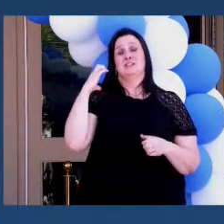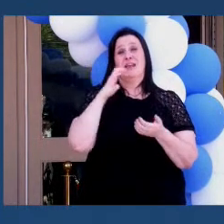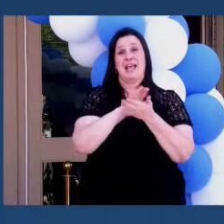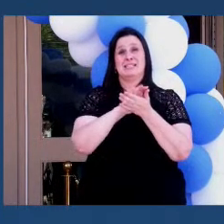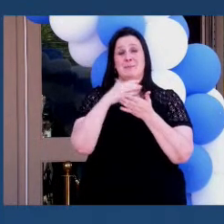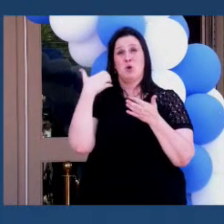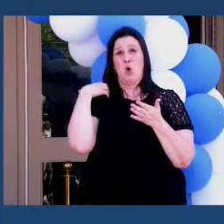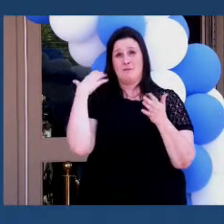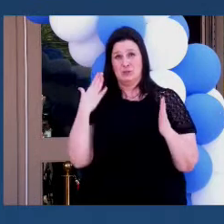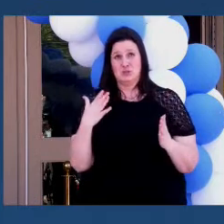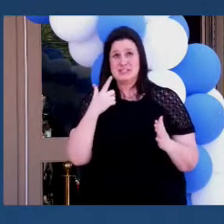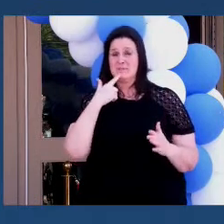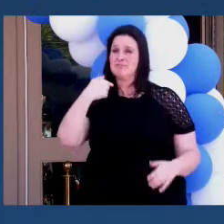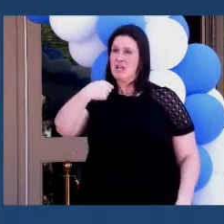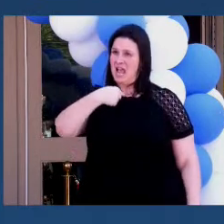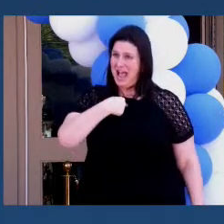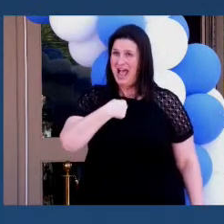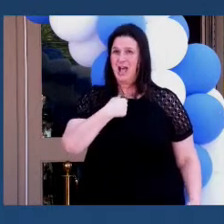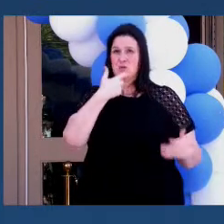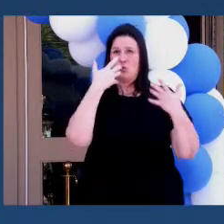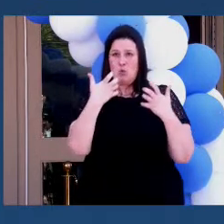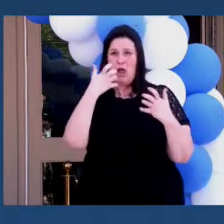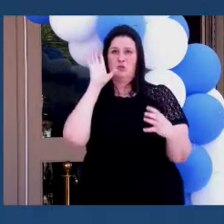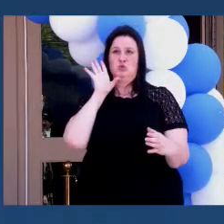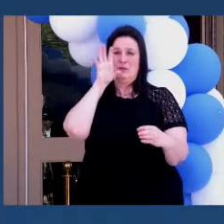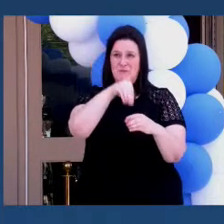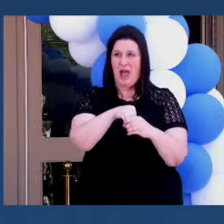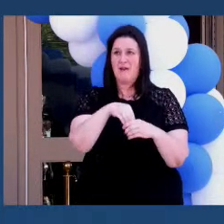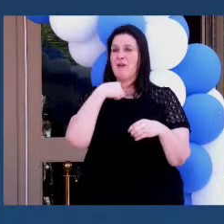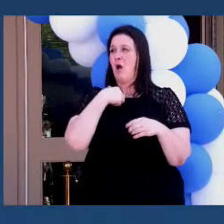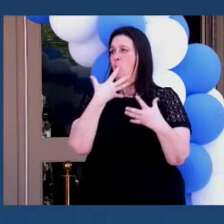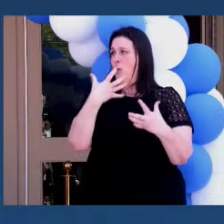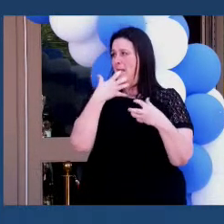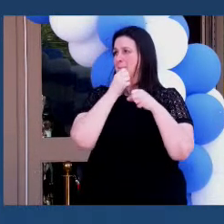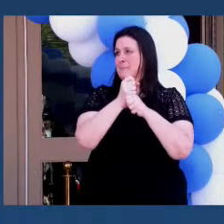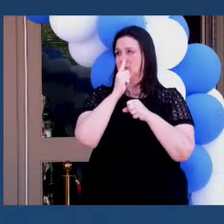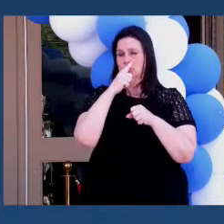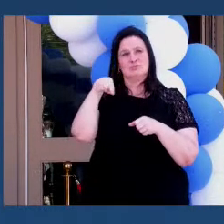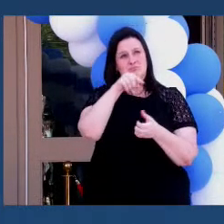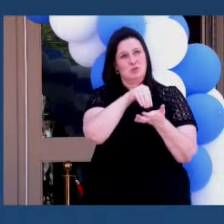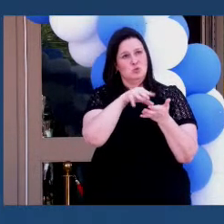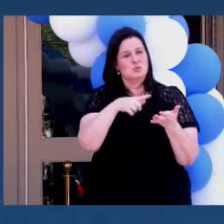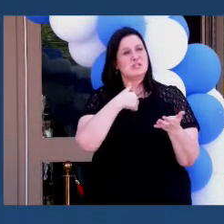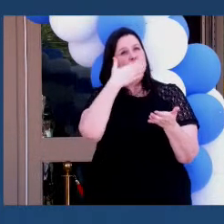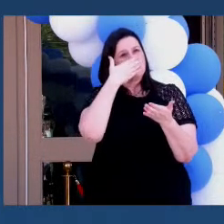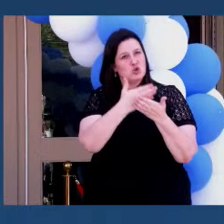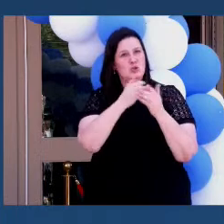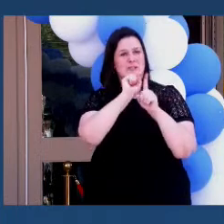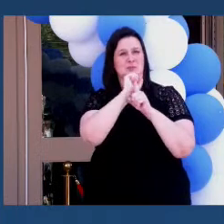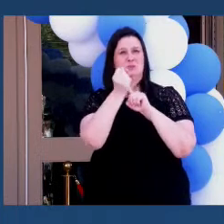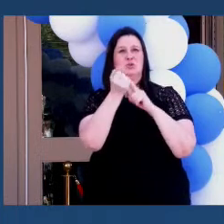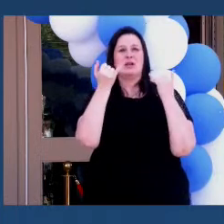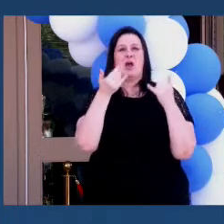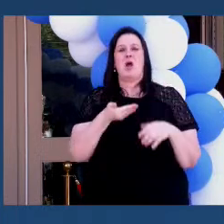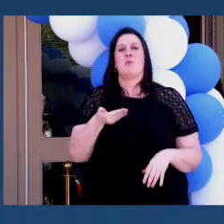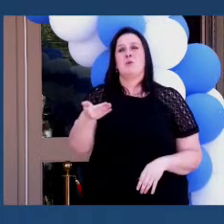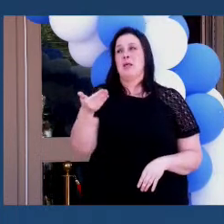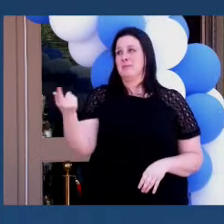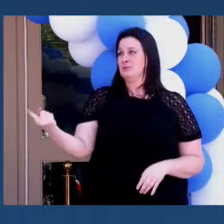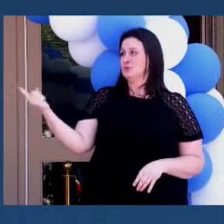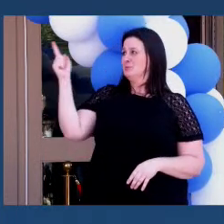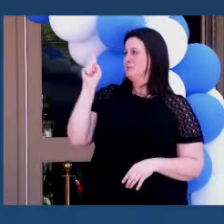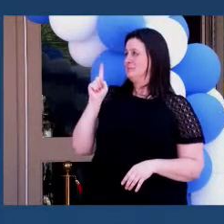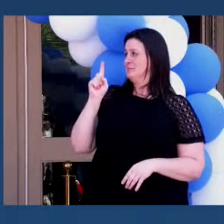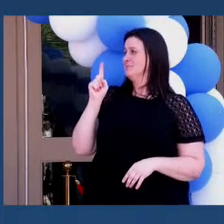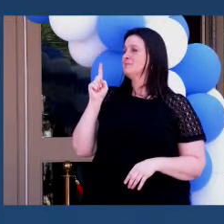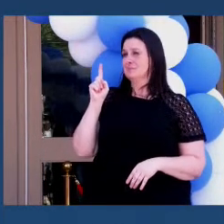that I want to be involved and I want to make sure that our students are in a very good place. So at this time, I'd like to welcome her to the